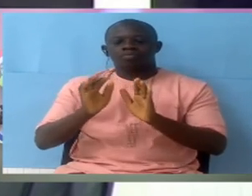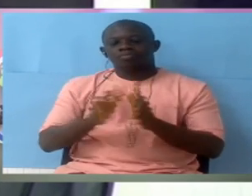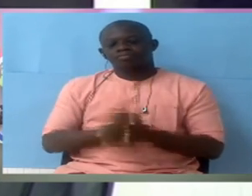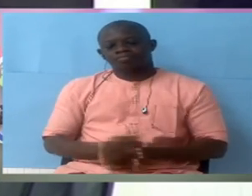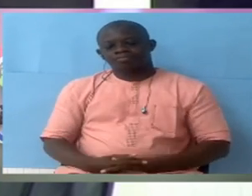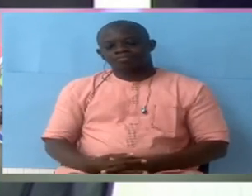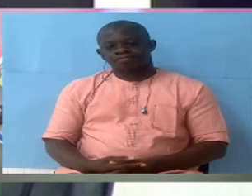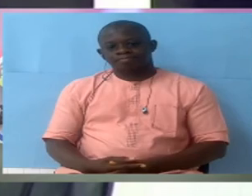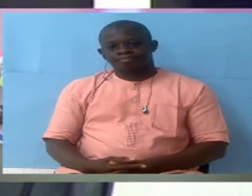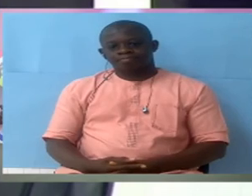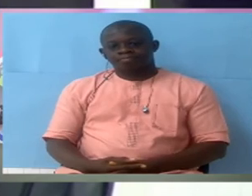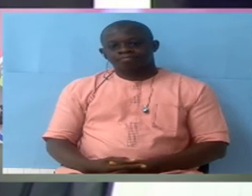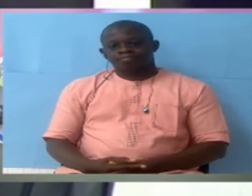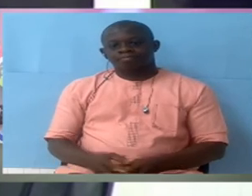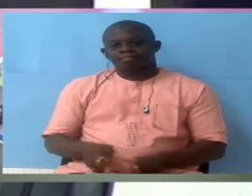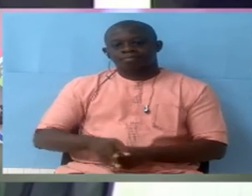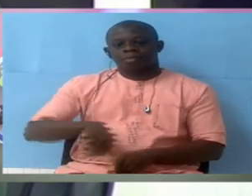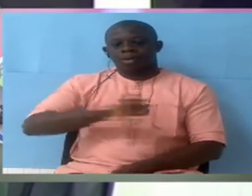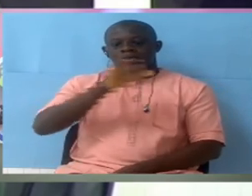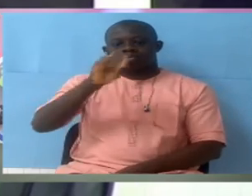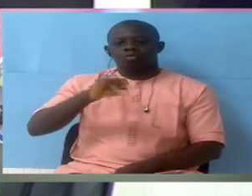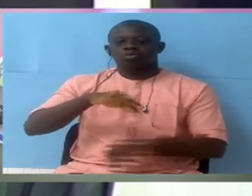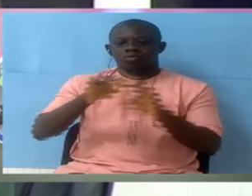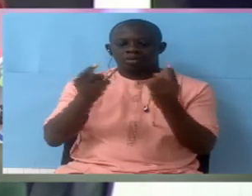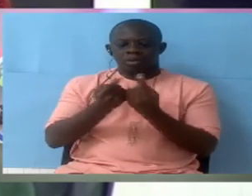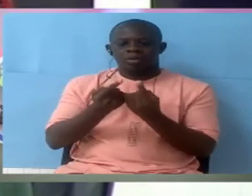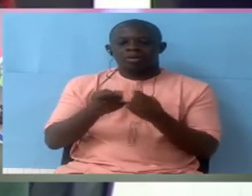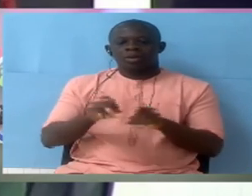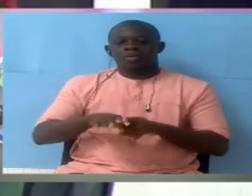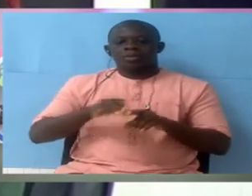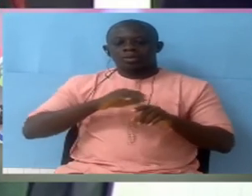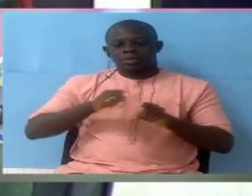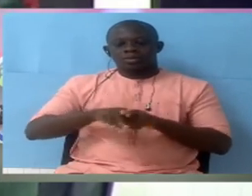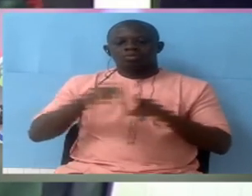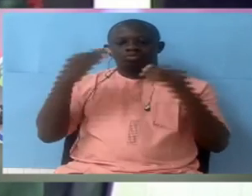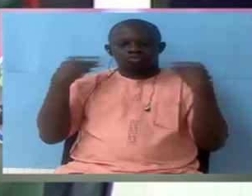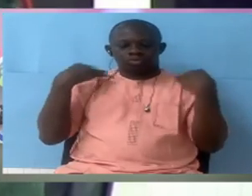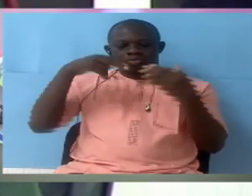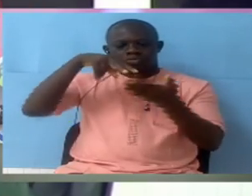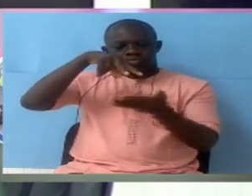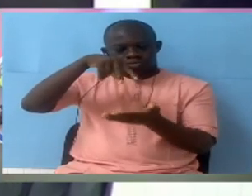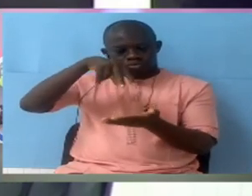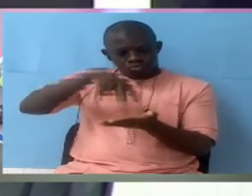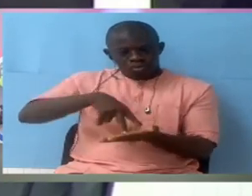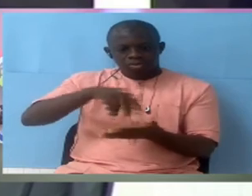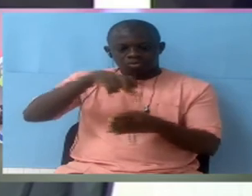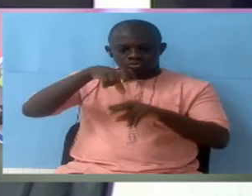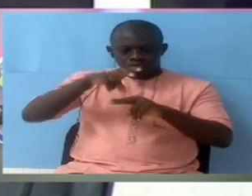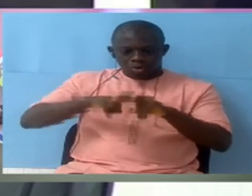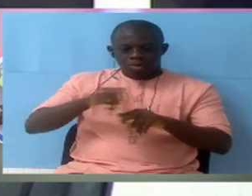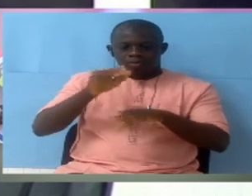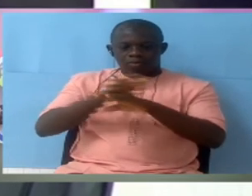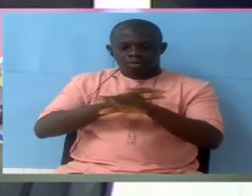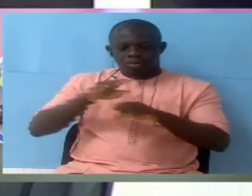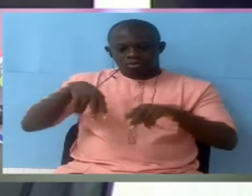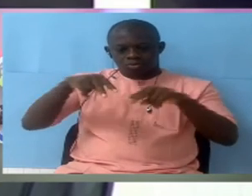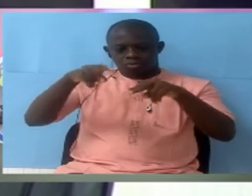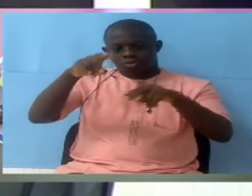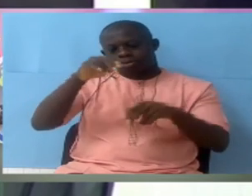ma taxaw. And do some squatting before I can continue. Jonkon touti soga continue dox bi.